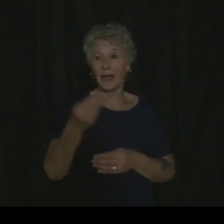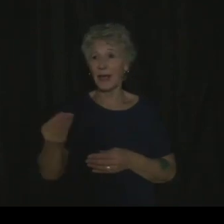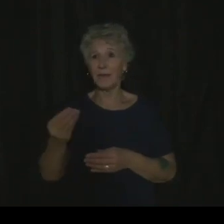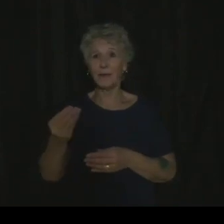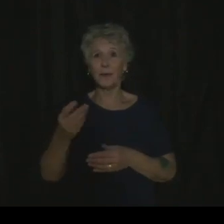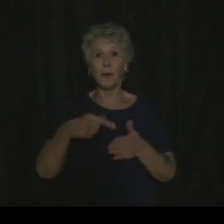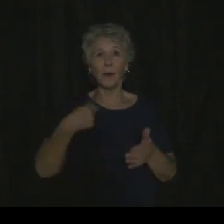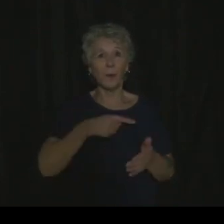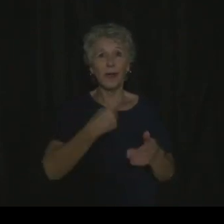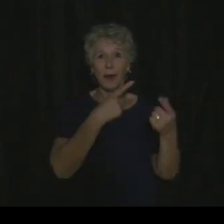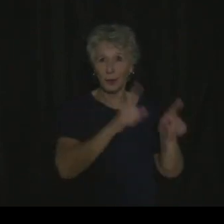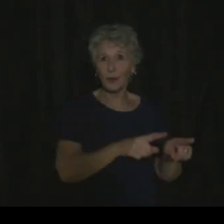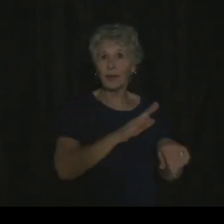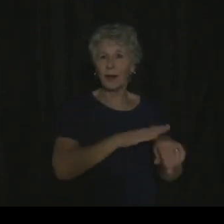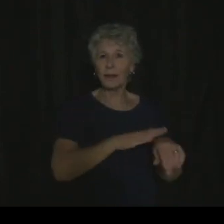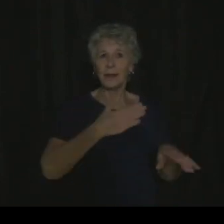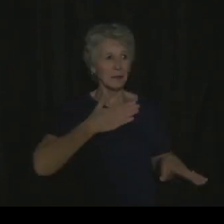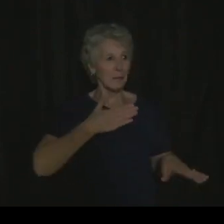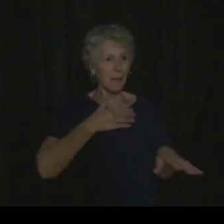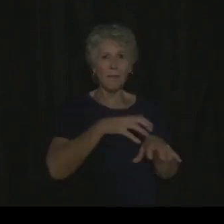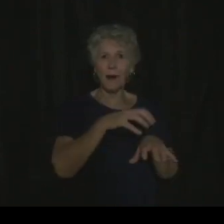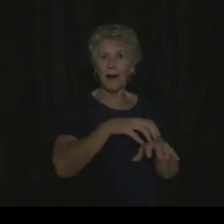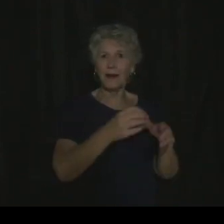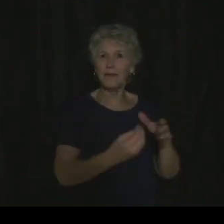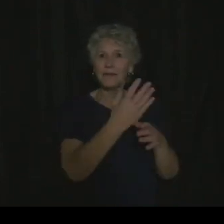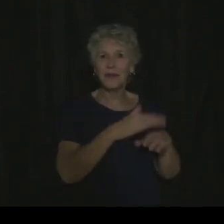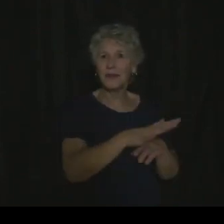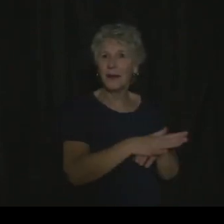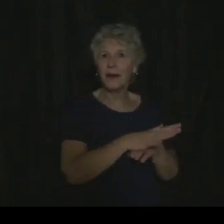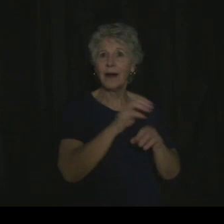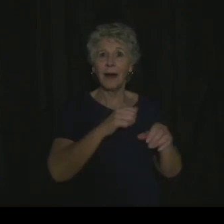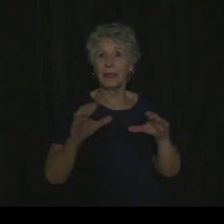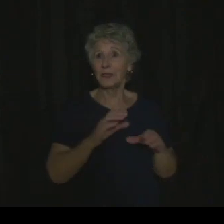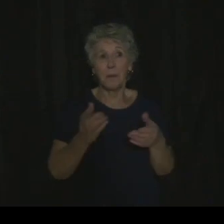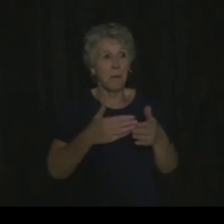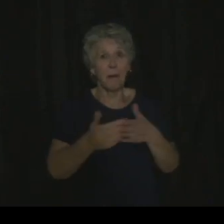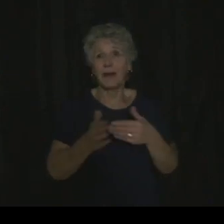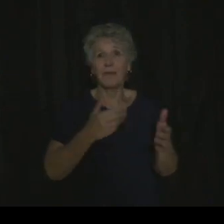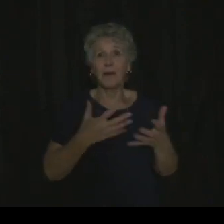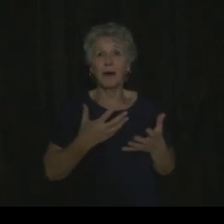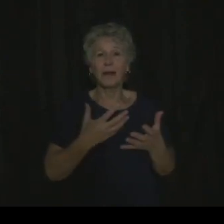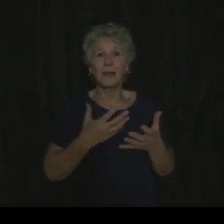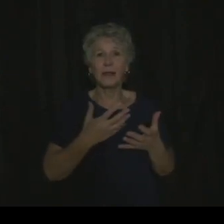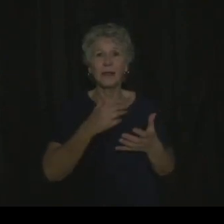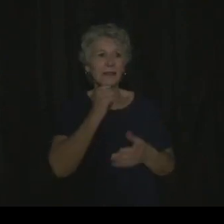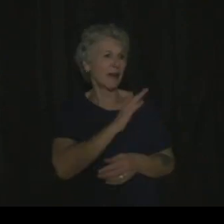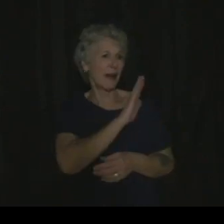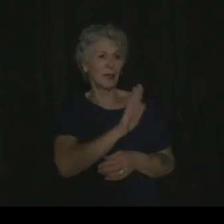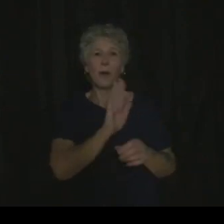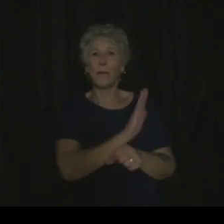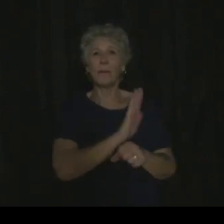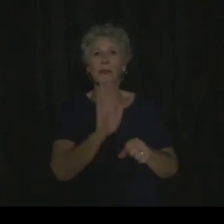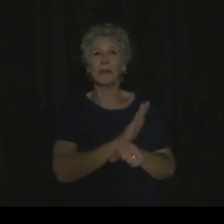upon. It's my vineyard. I can do what I want. It's none of your business what I do